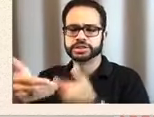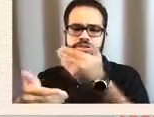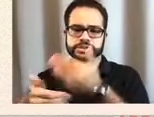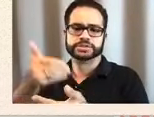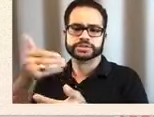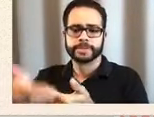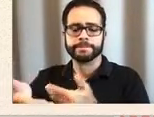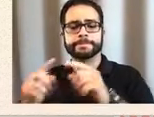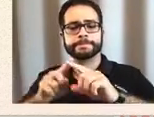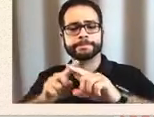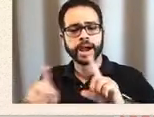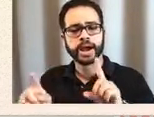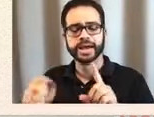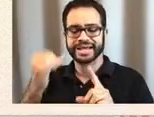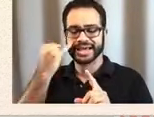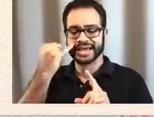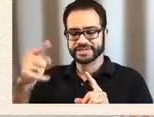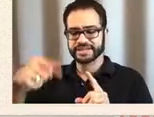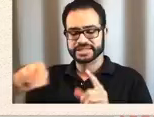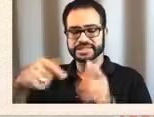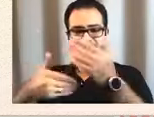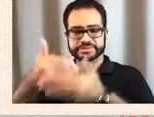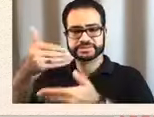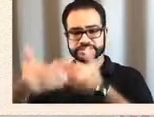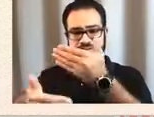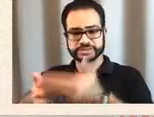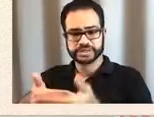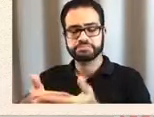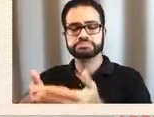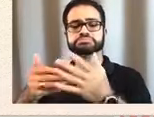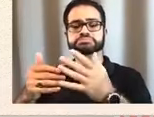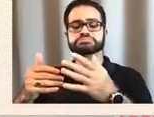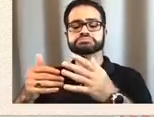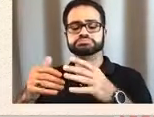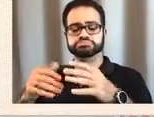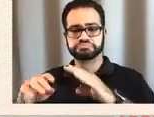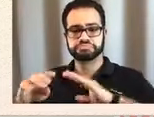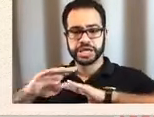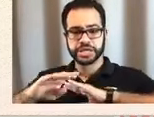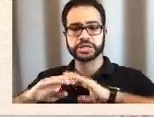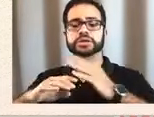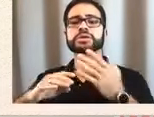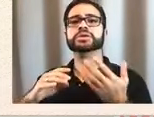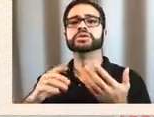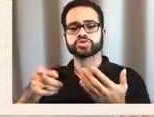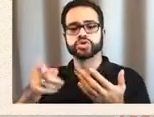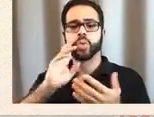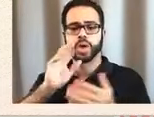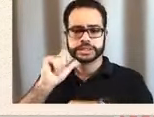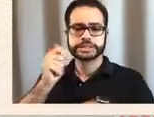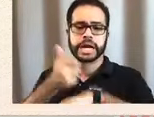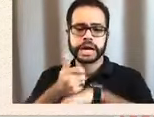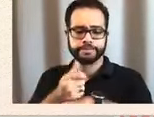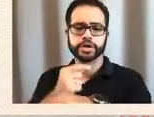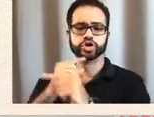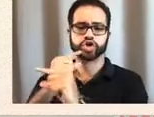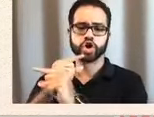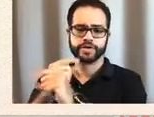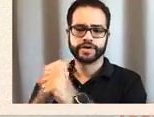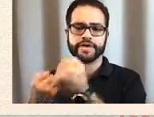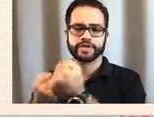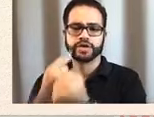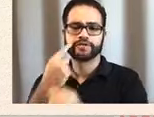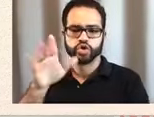steps are taken and met, you will establish guardian advocacy for your child. The court's